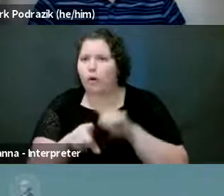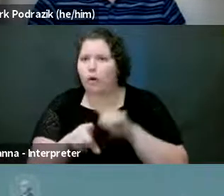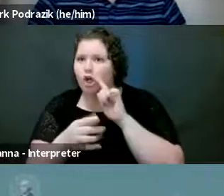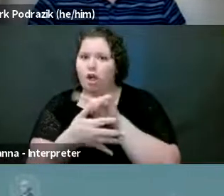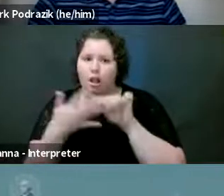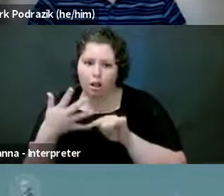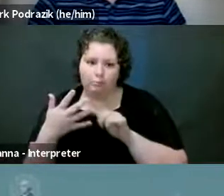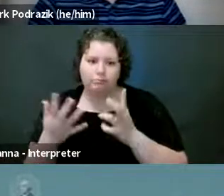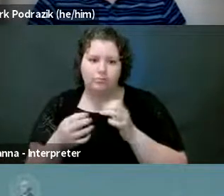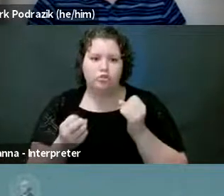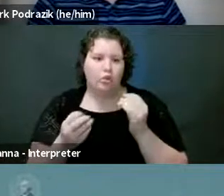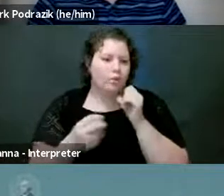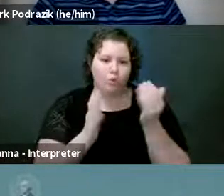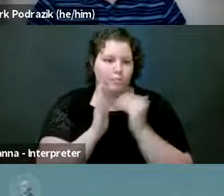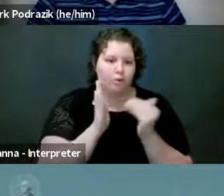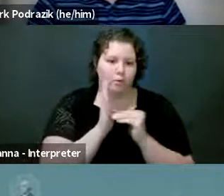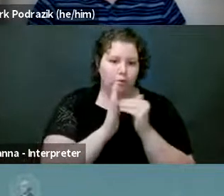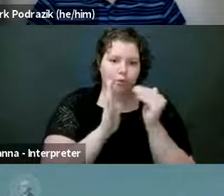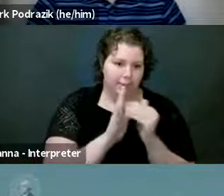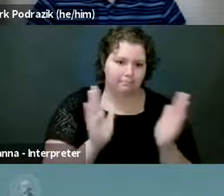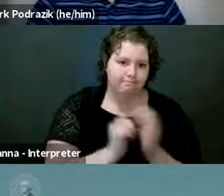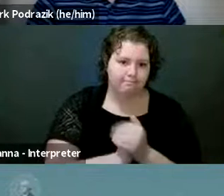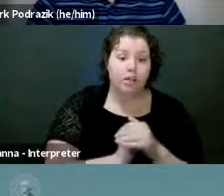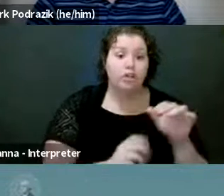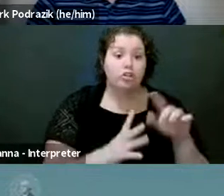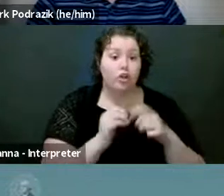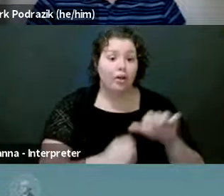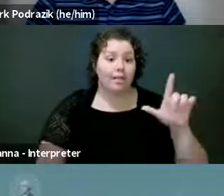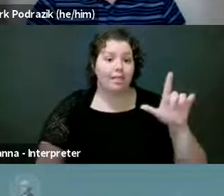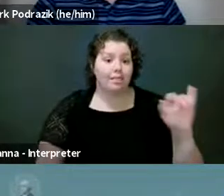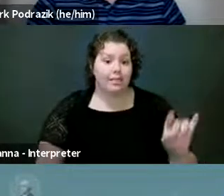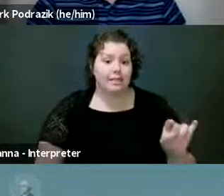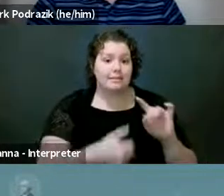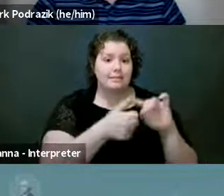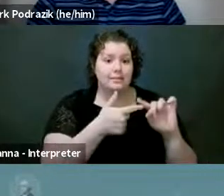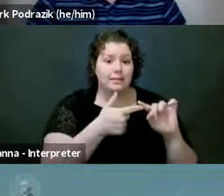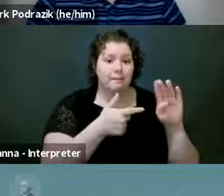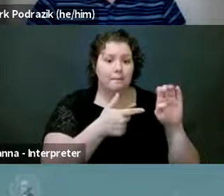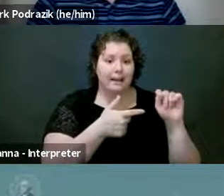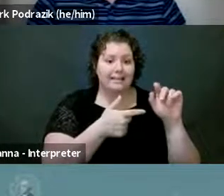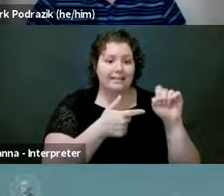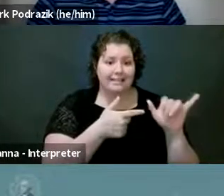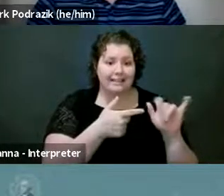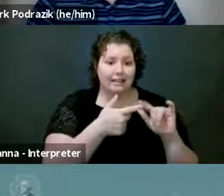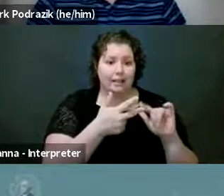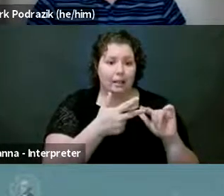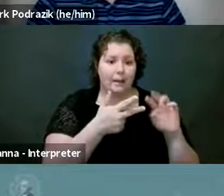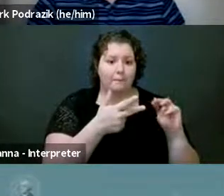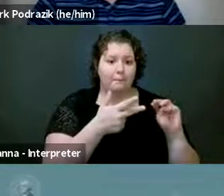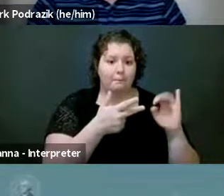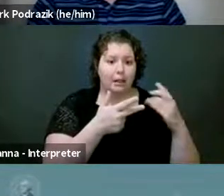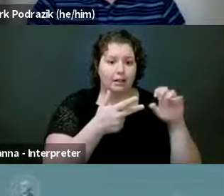going. So start with Liz, and I'm going to go to Betsy, and then Michael, and then Suzanne, and Mark, you get to wrap it